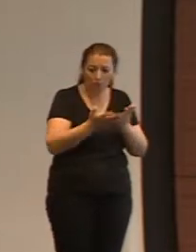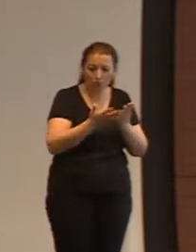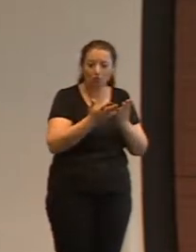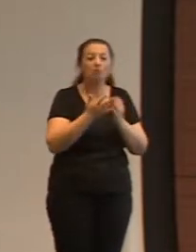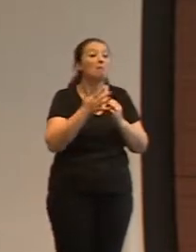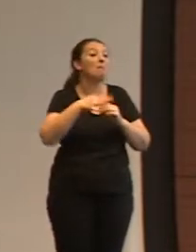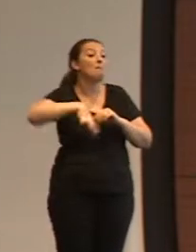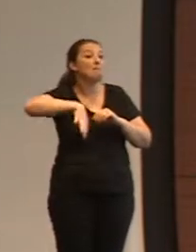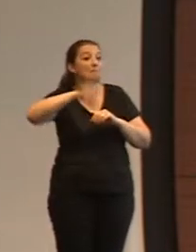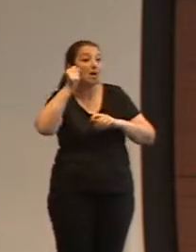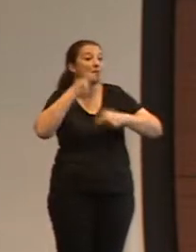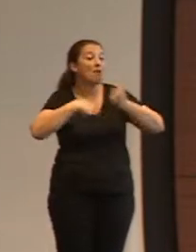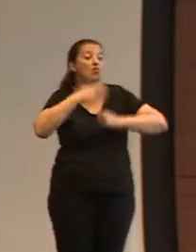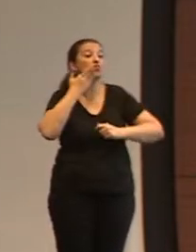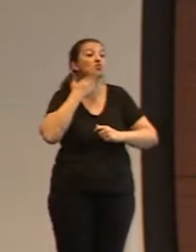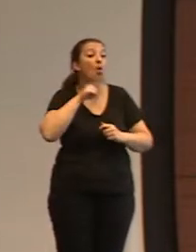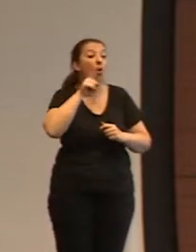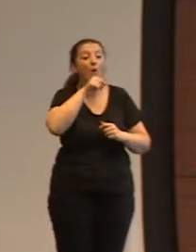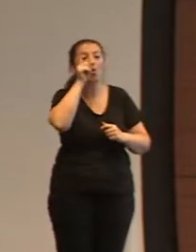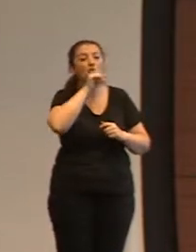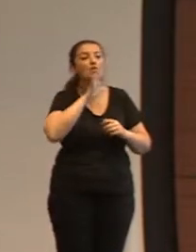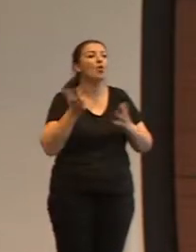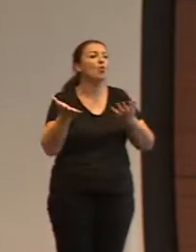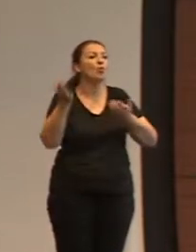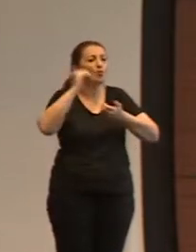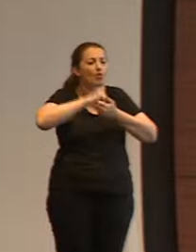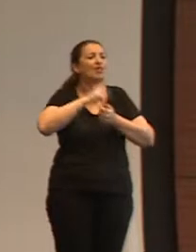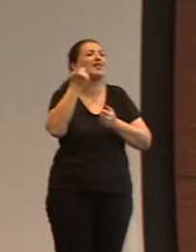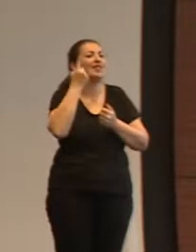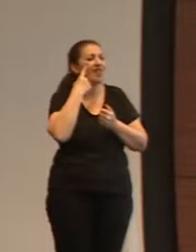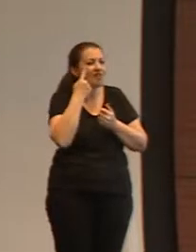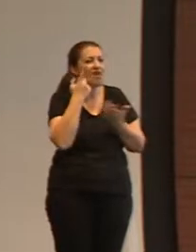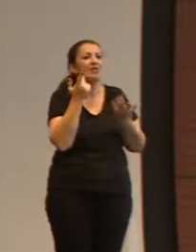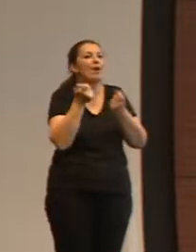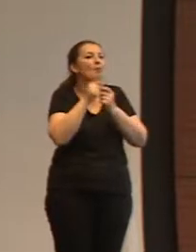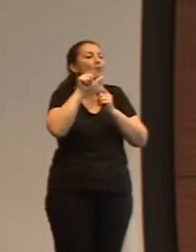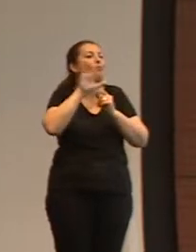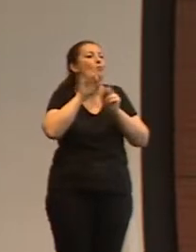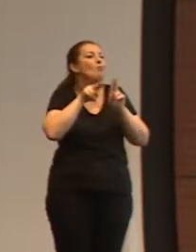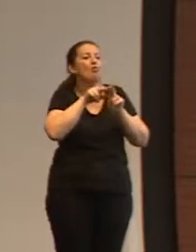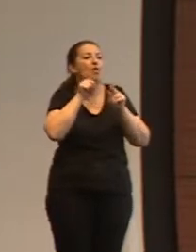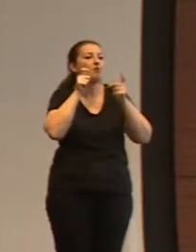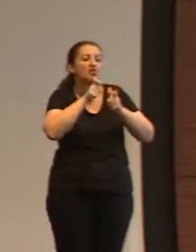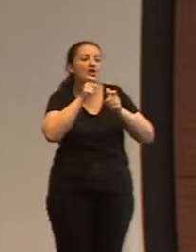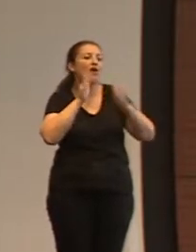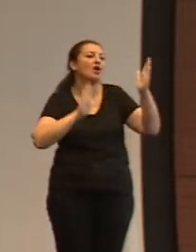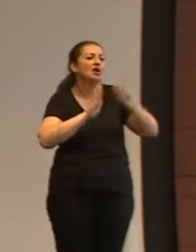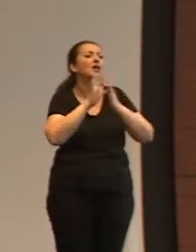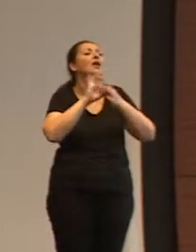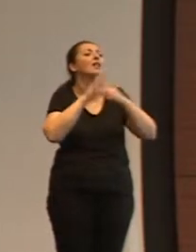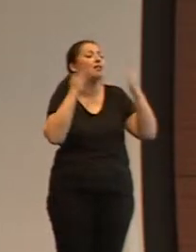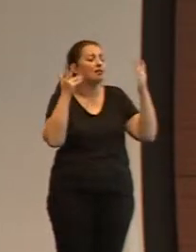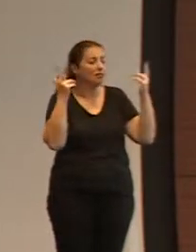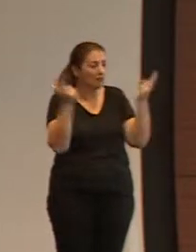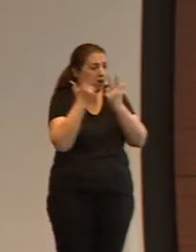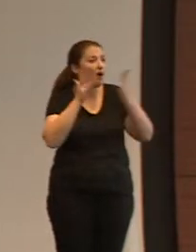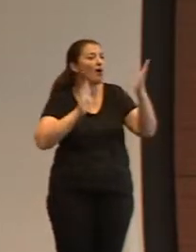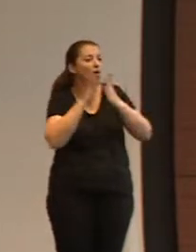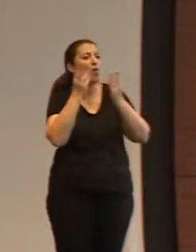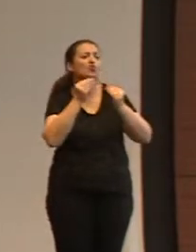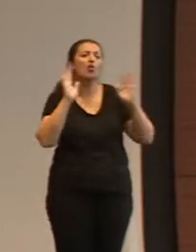this blockchain is not hierarchical there is no central bank and that's the reason